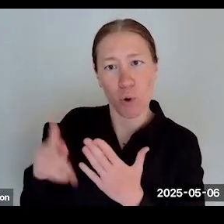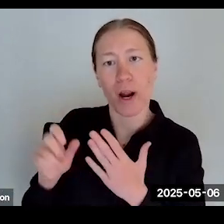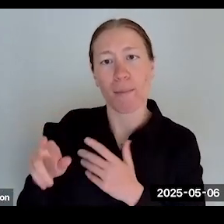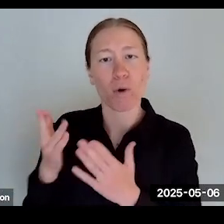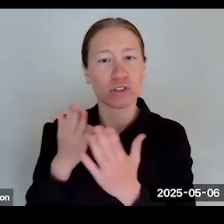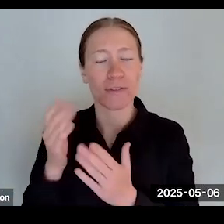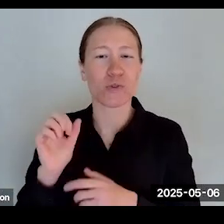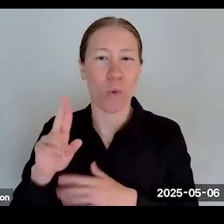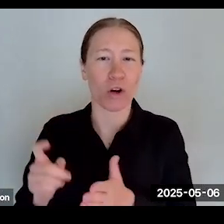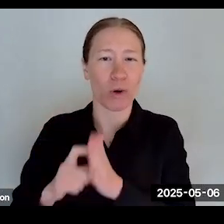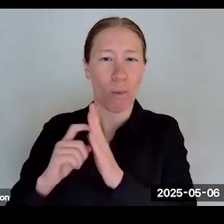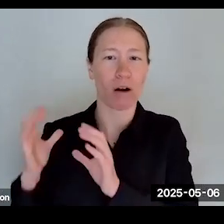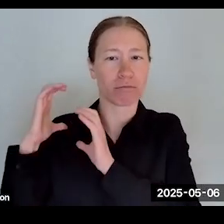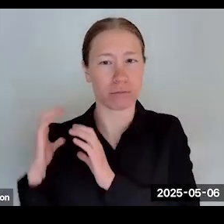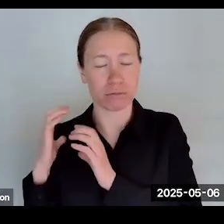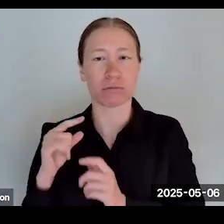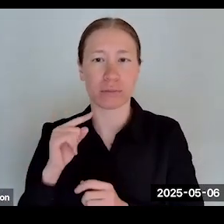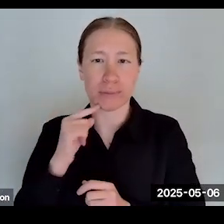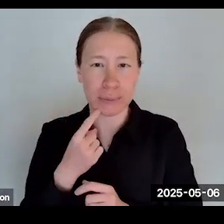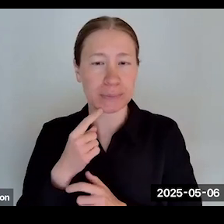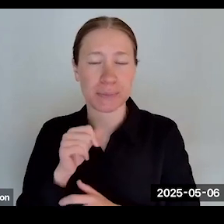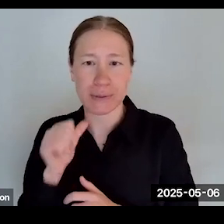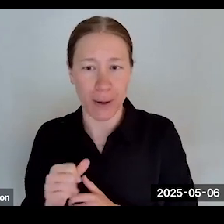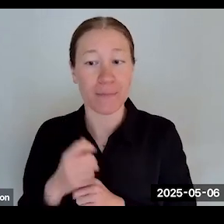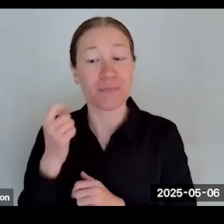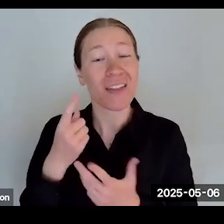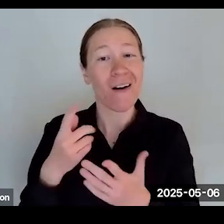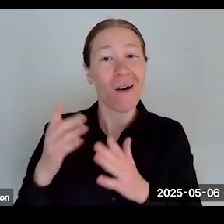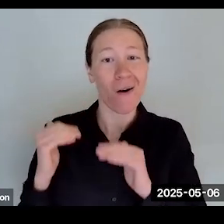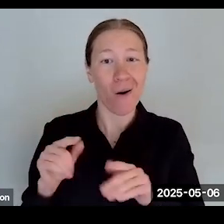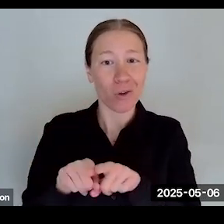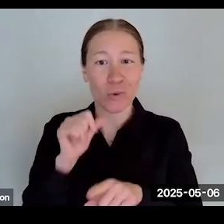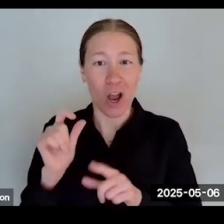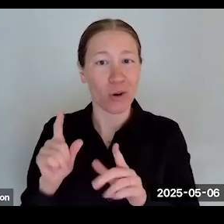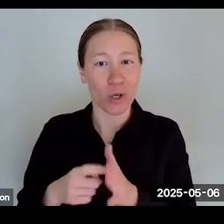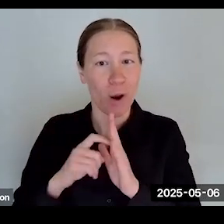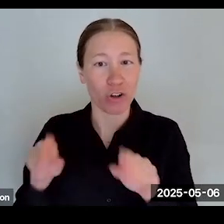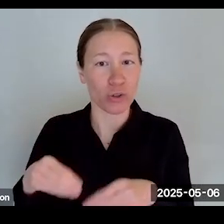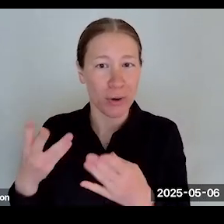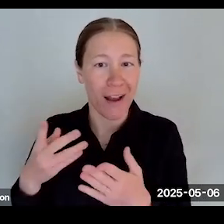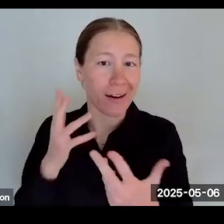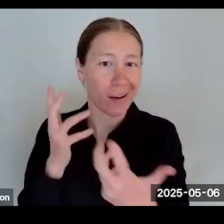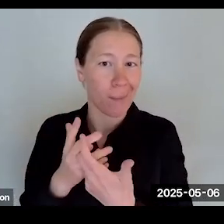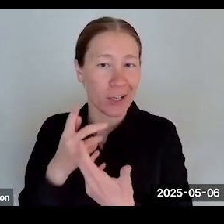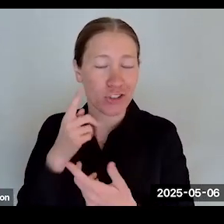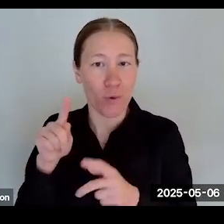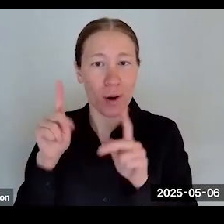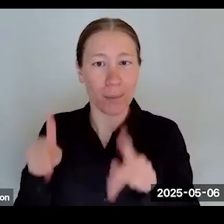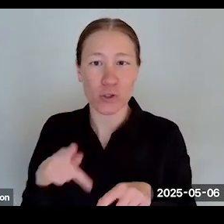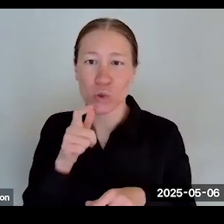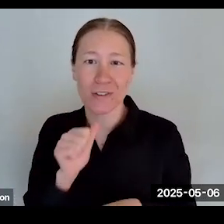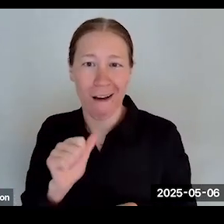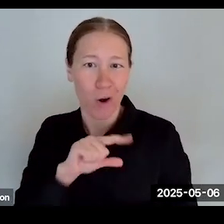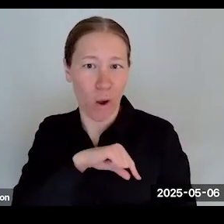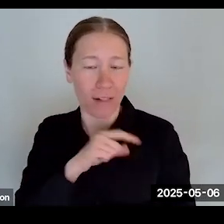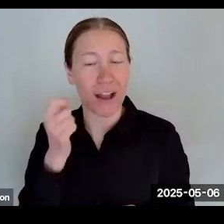burden. The university also does not need to provide an accommodation to an individual who is not qualified. Qualified individuals are those